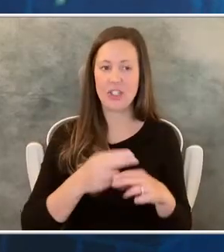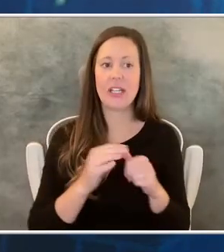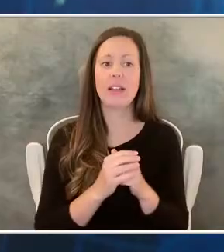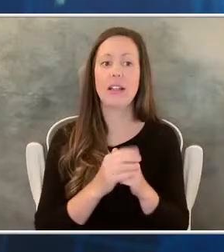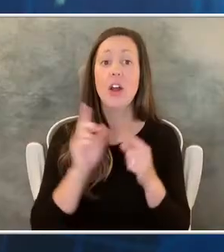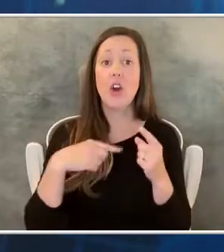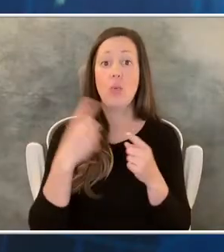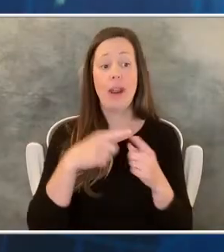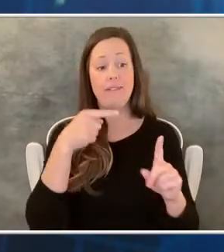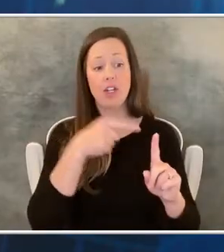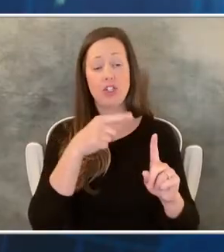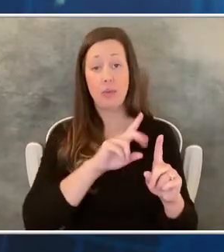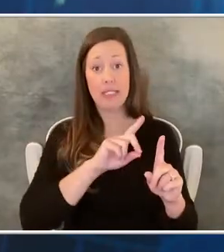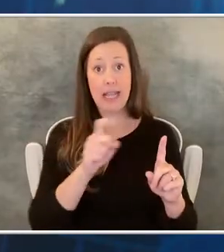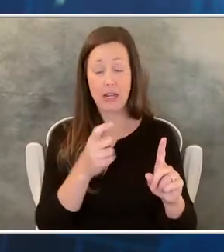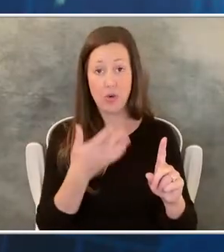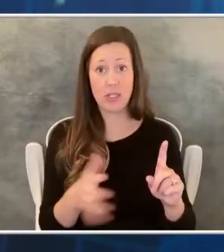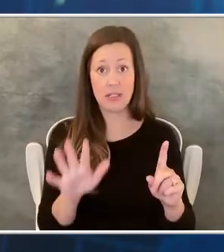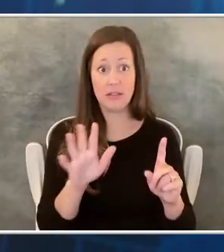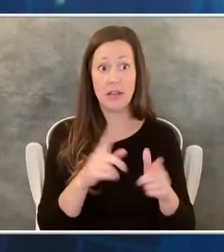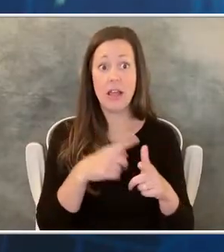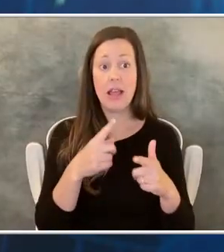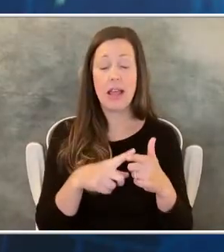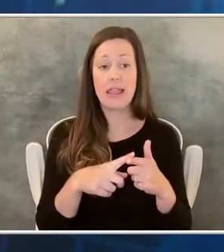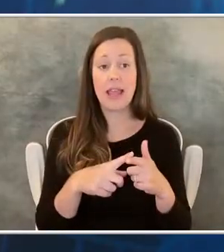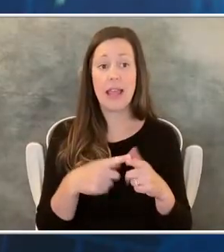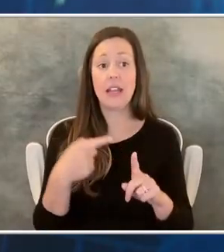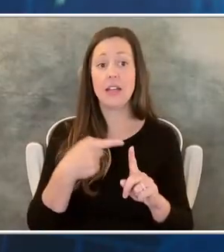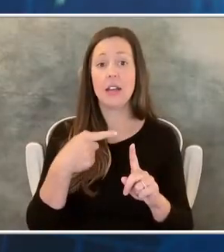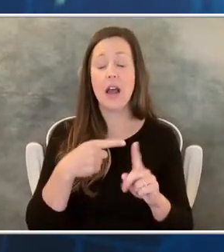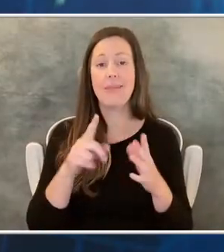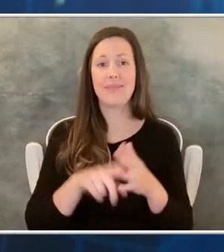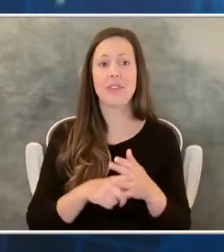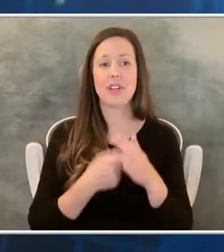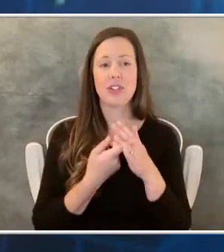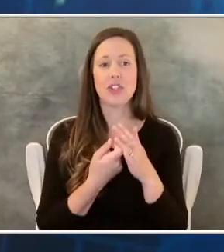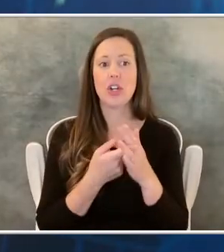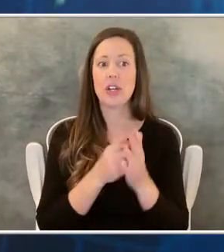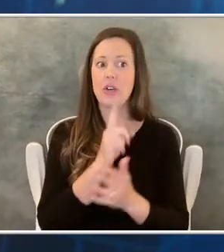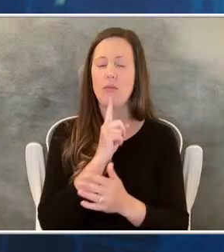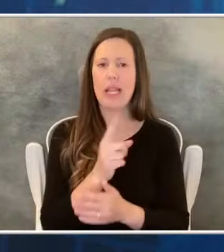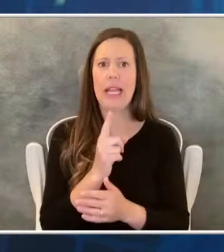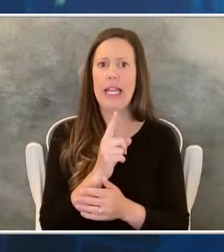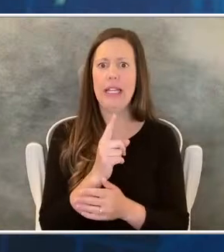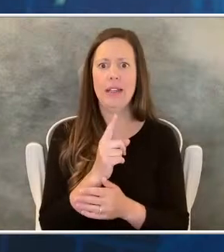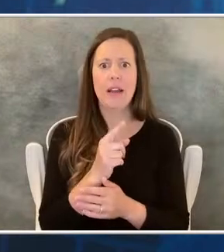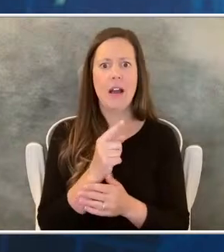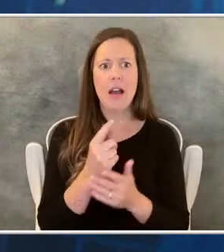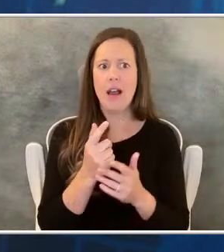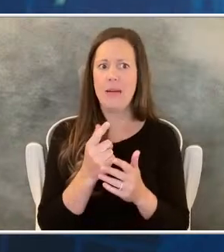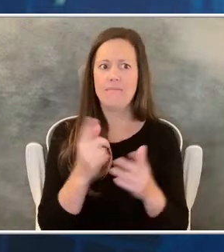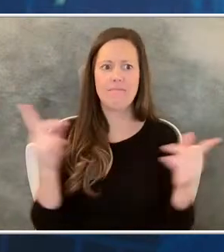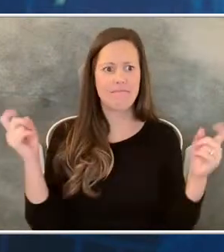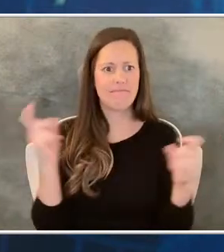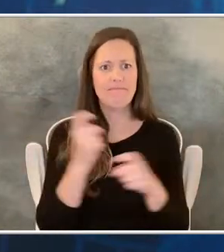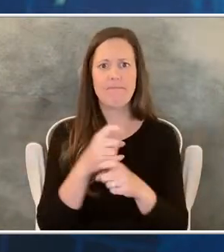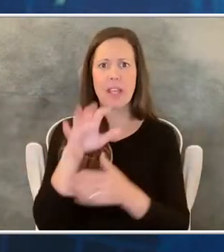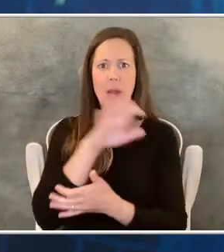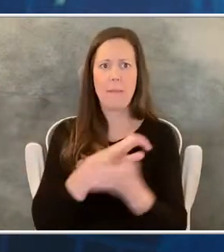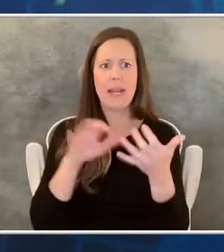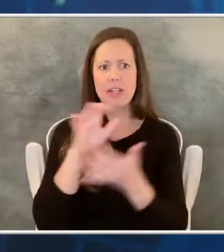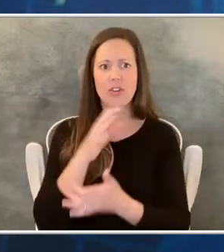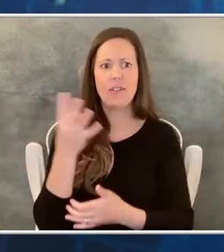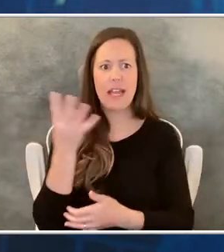diagnosed, and then she was started on this very intensive combination chemotherapy called